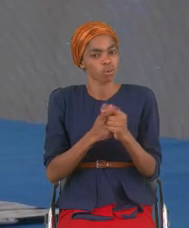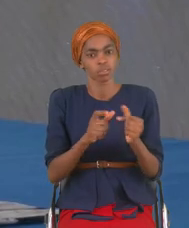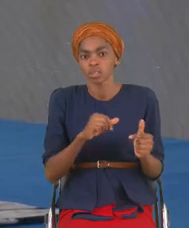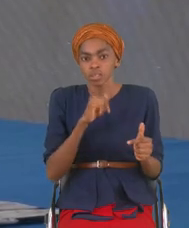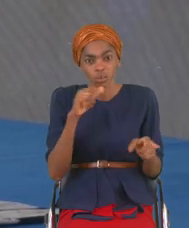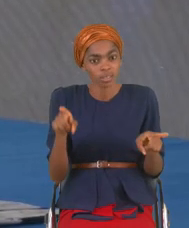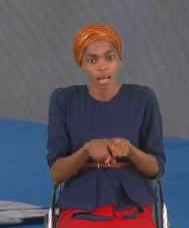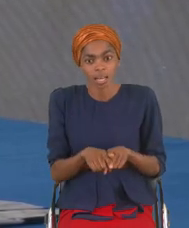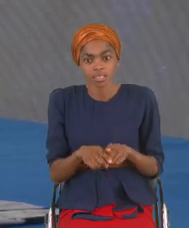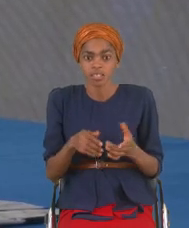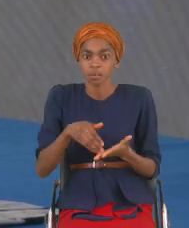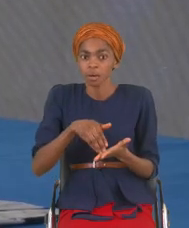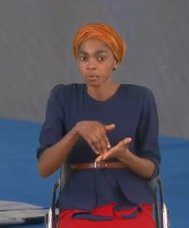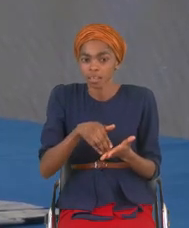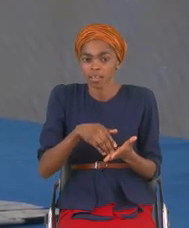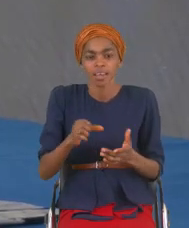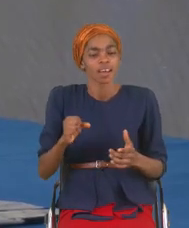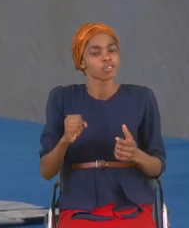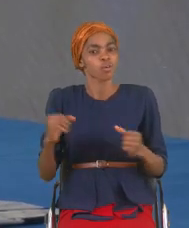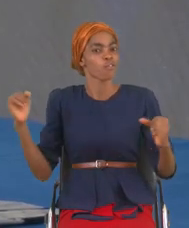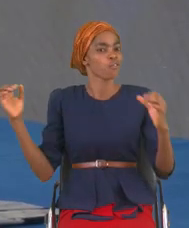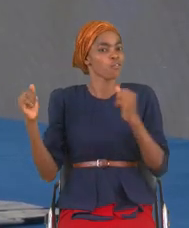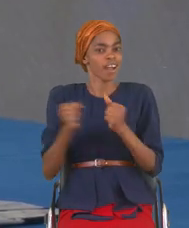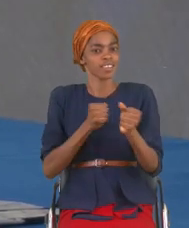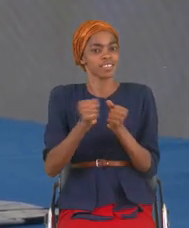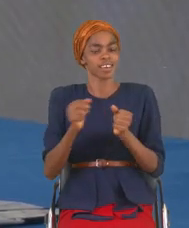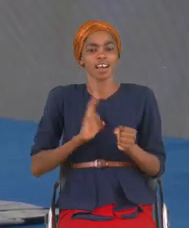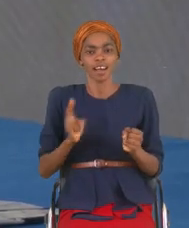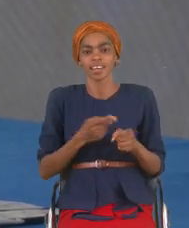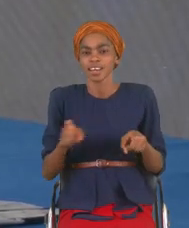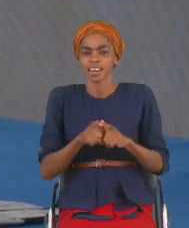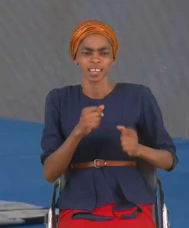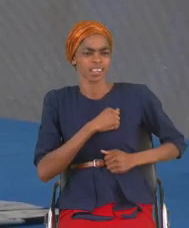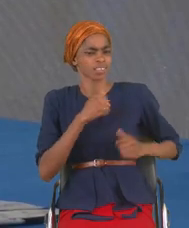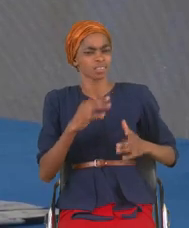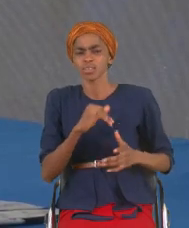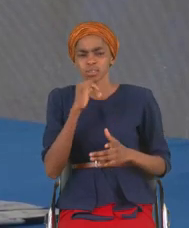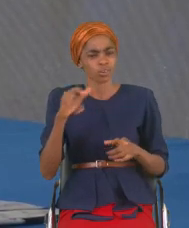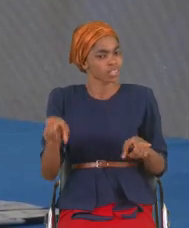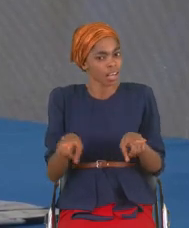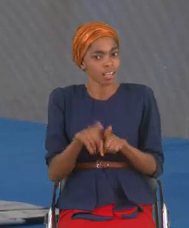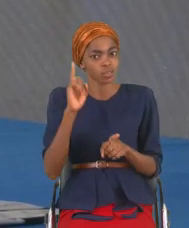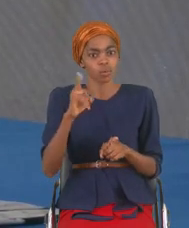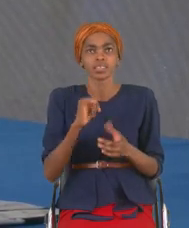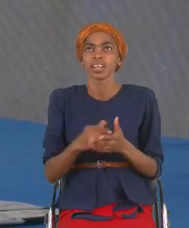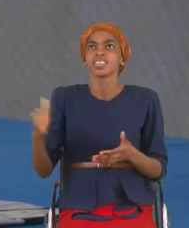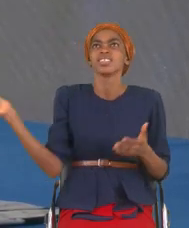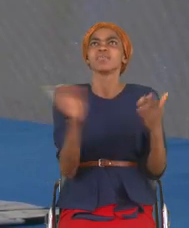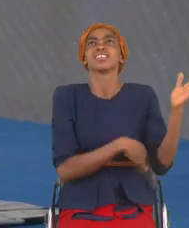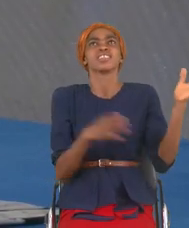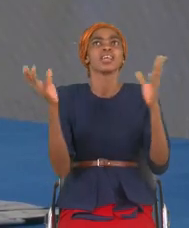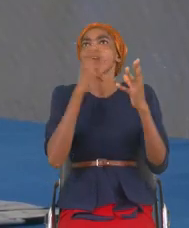uncertainly and suffice i like a good soldier not as one between the